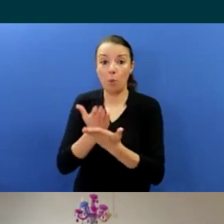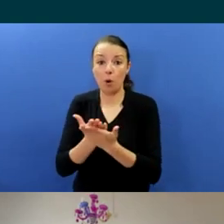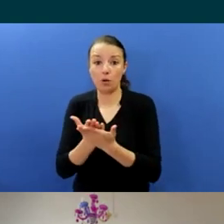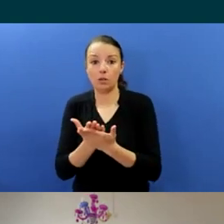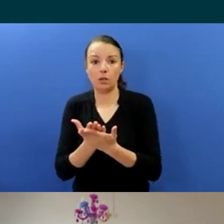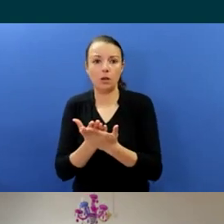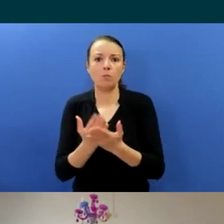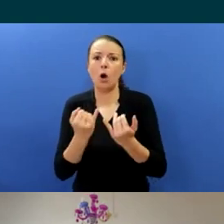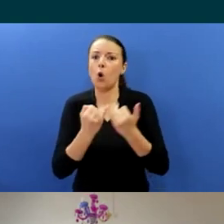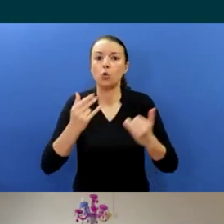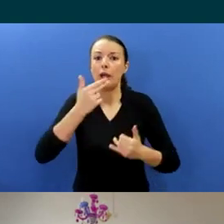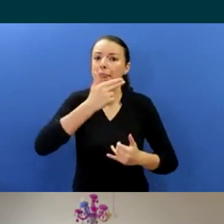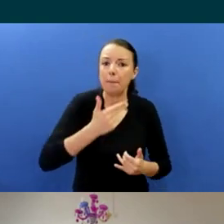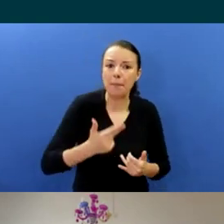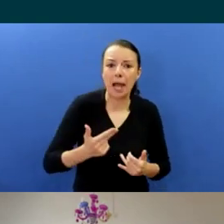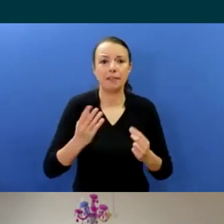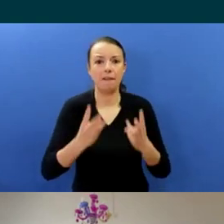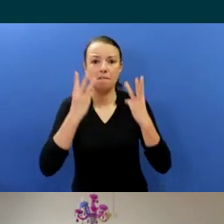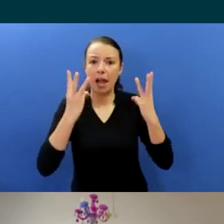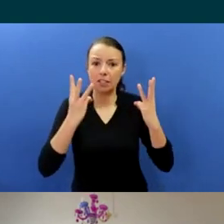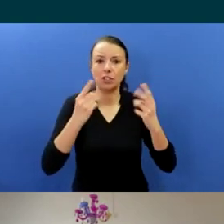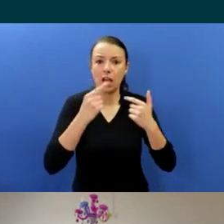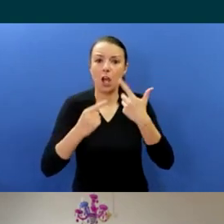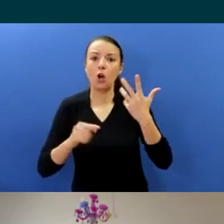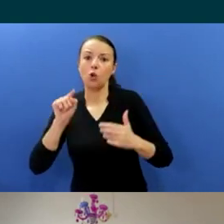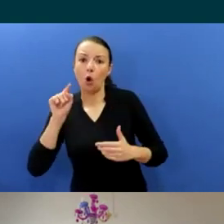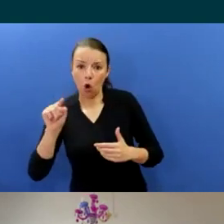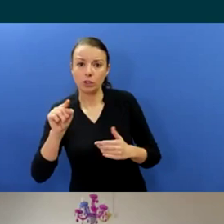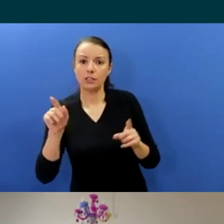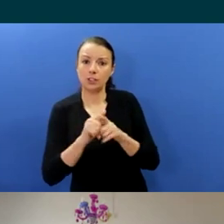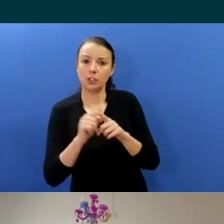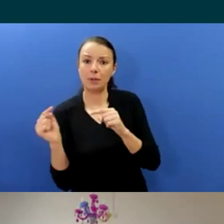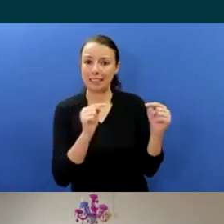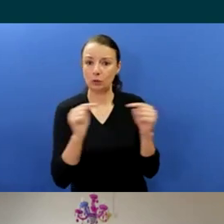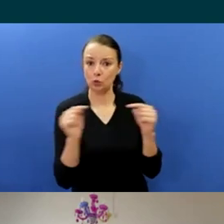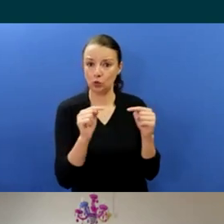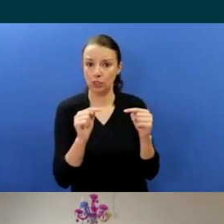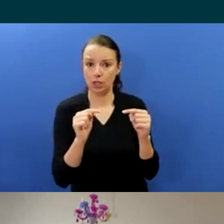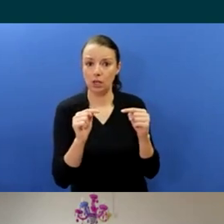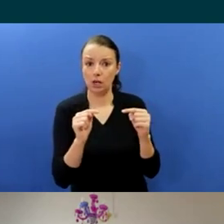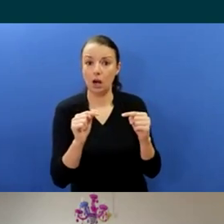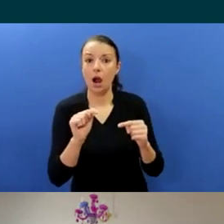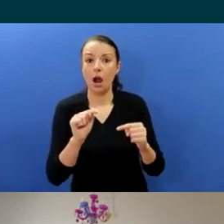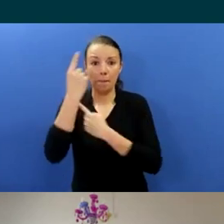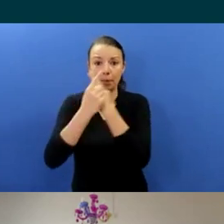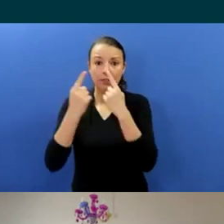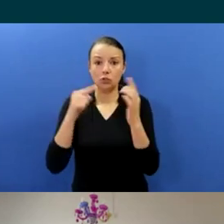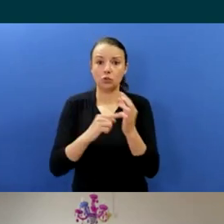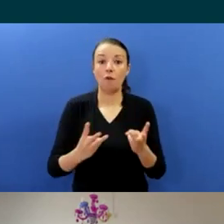it is really important to include the lead facilitator from the very beginning of the project, because